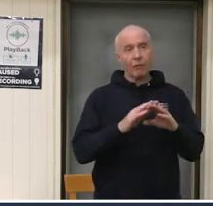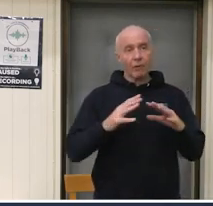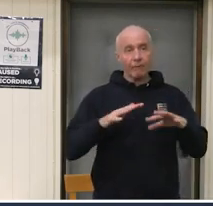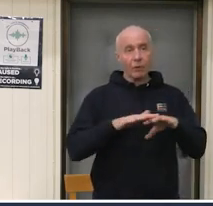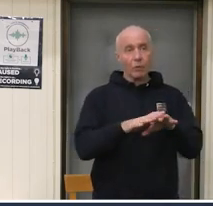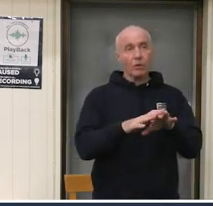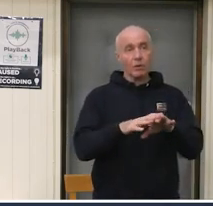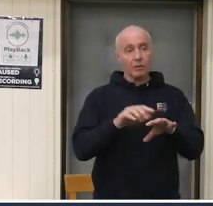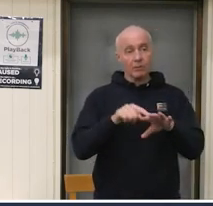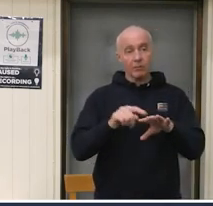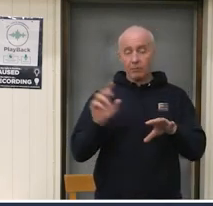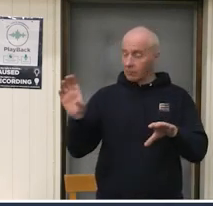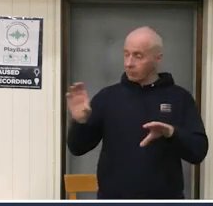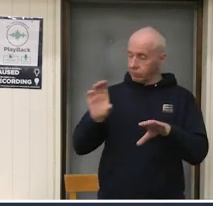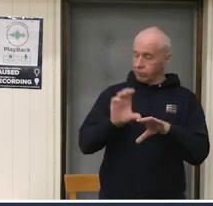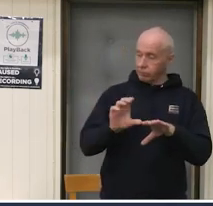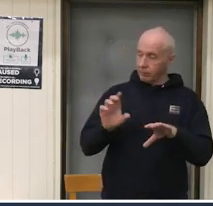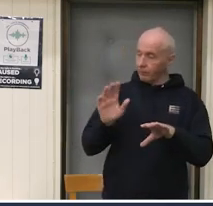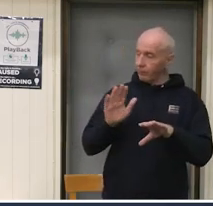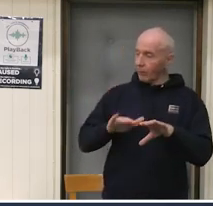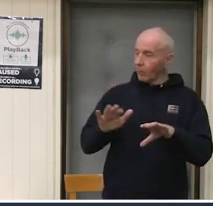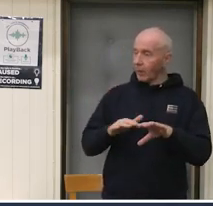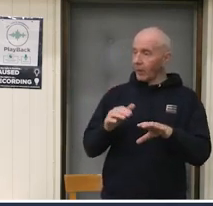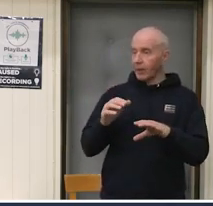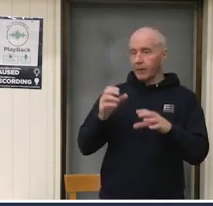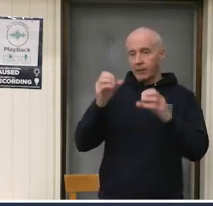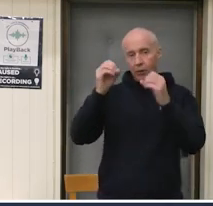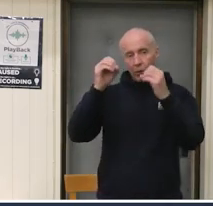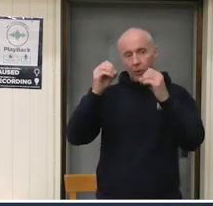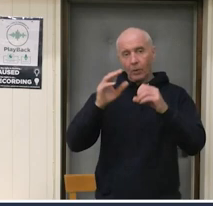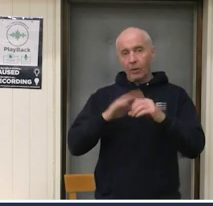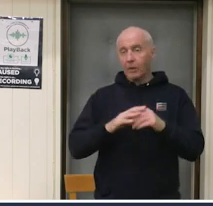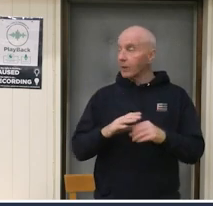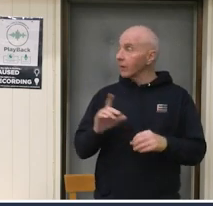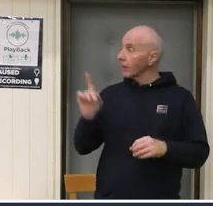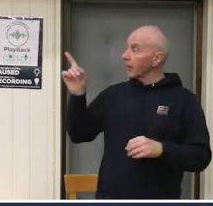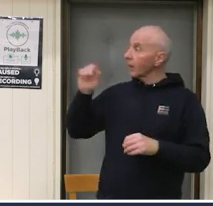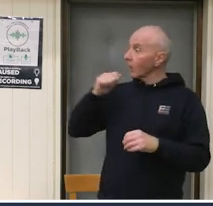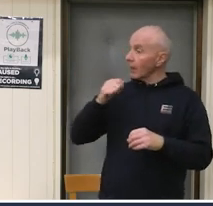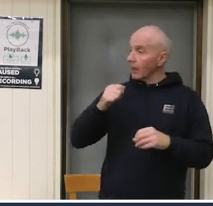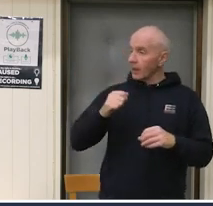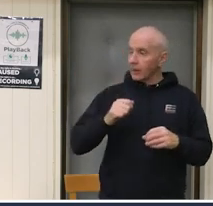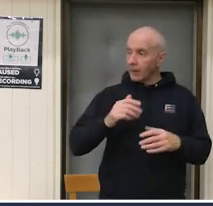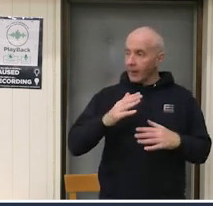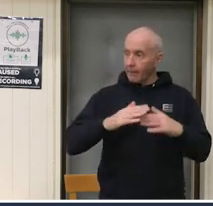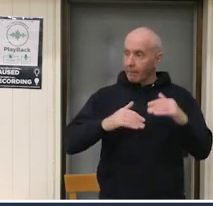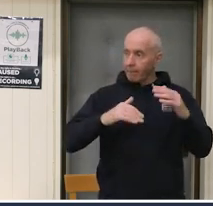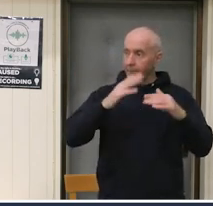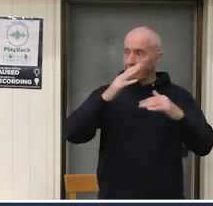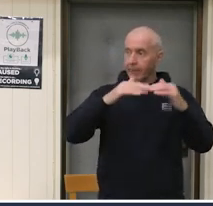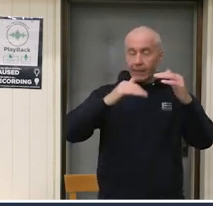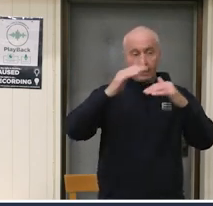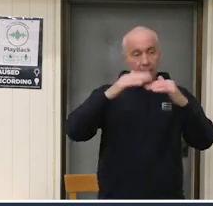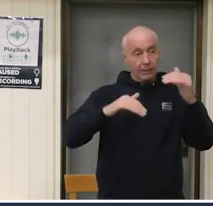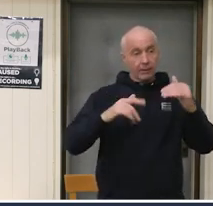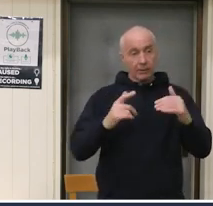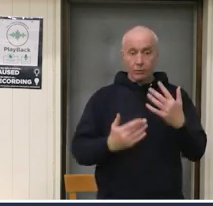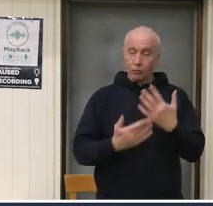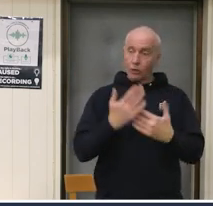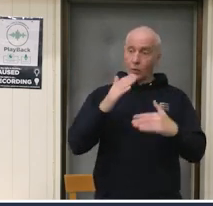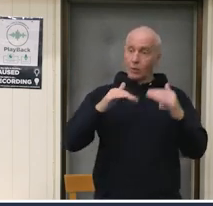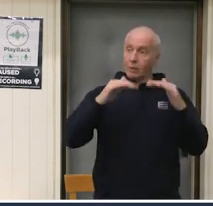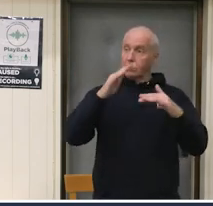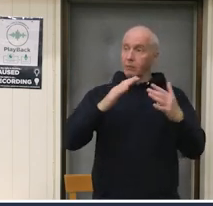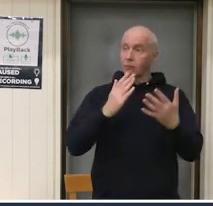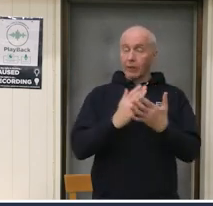Google, and they're just about to build their next device here in the UK as well, on the site of Culham where Jet is, because